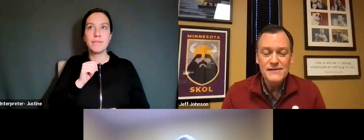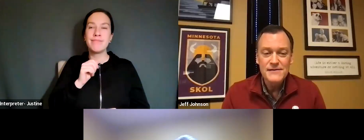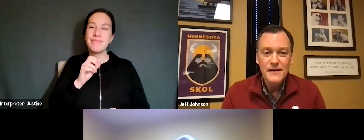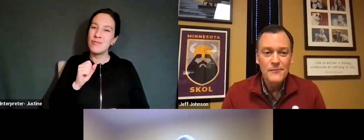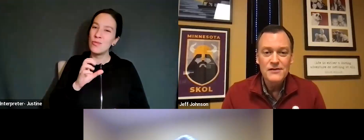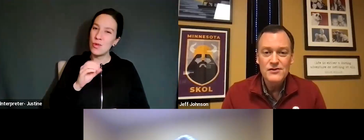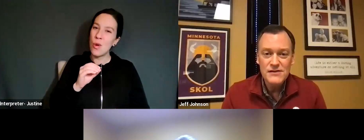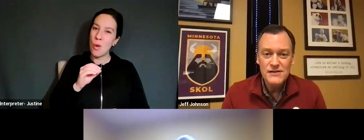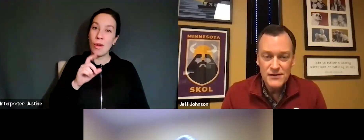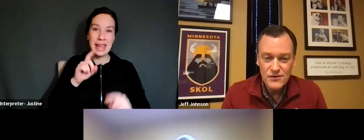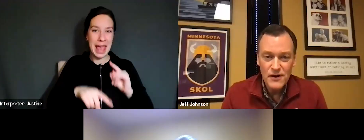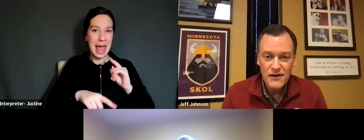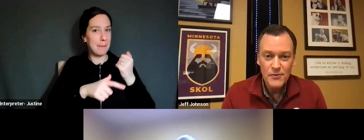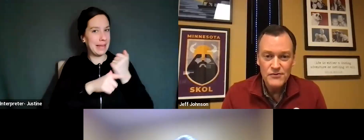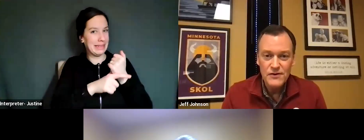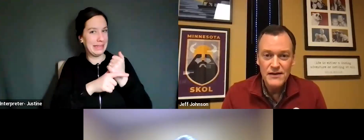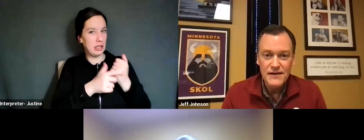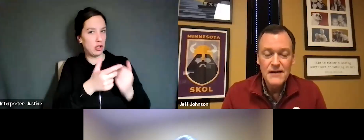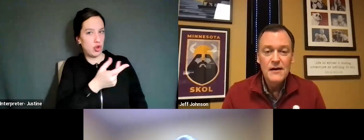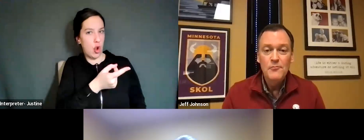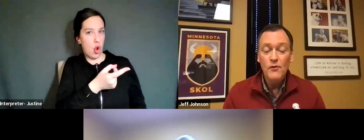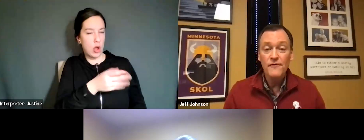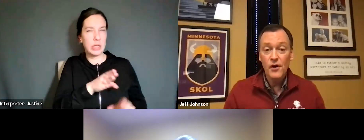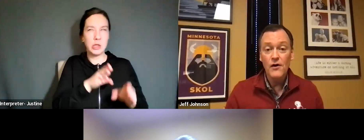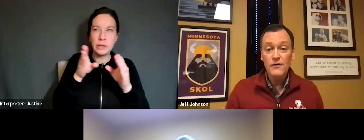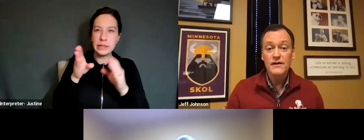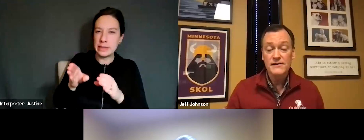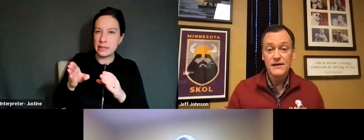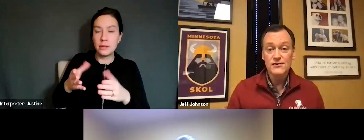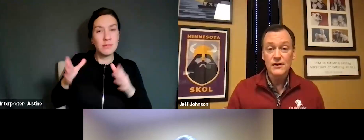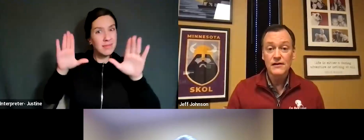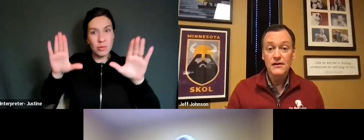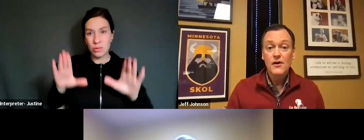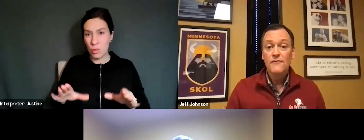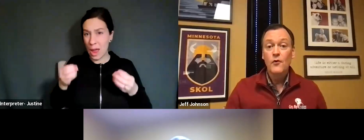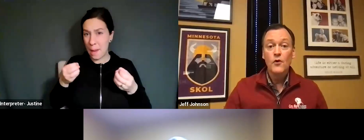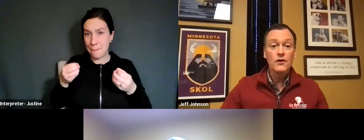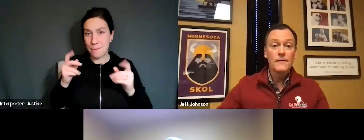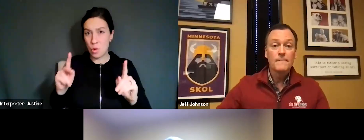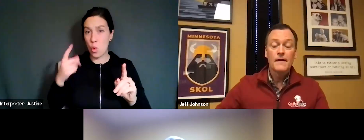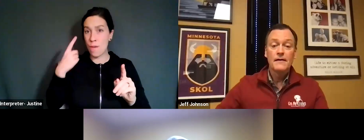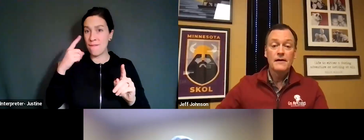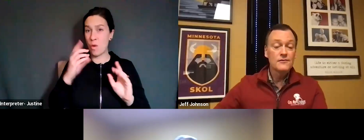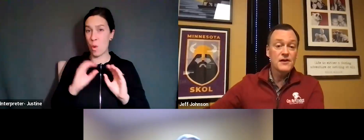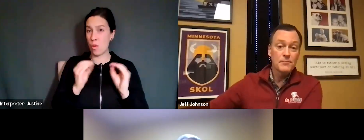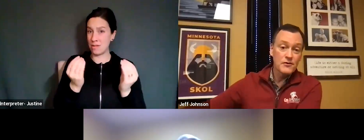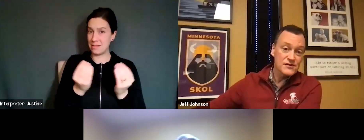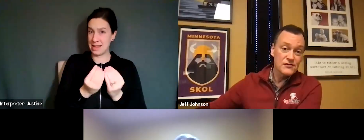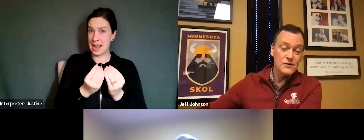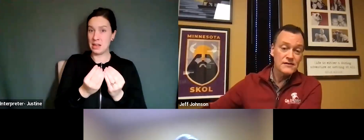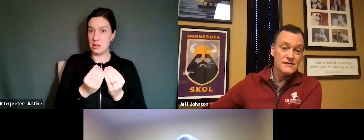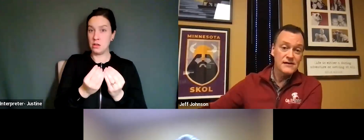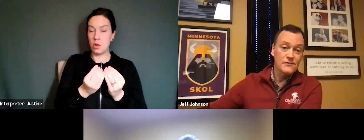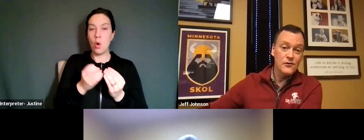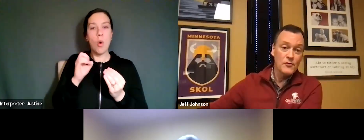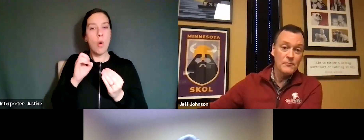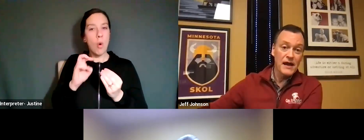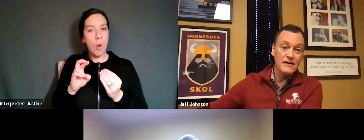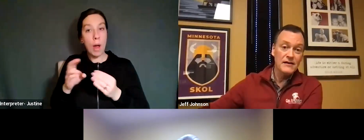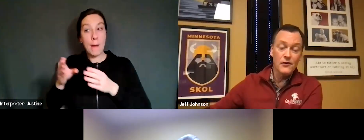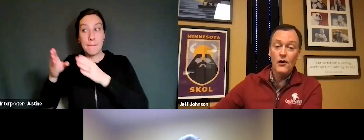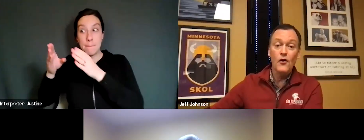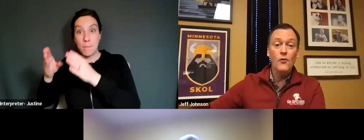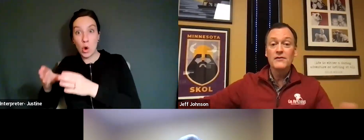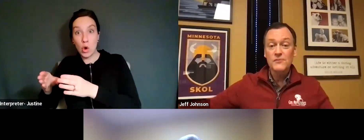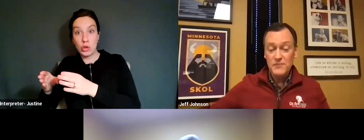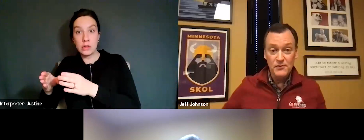this is, I mean, it's just such a great opportunity, both for our organization, for either some person who gets a skilled home